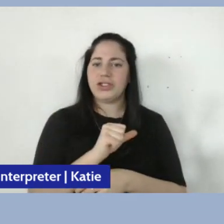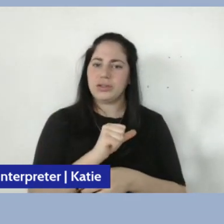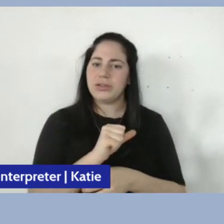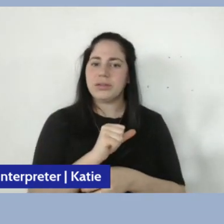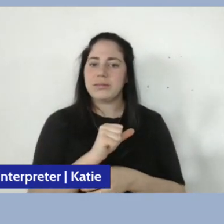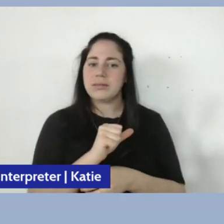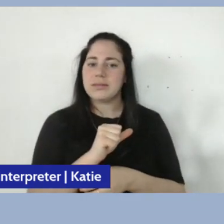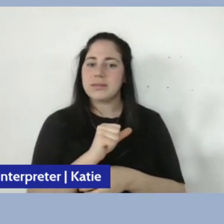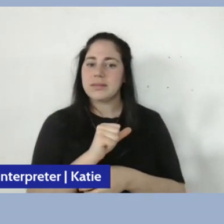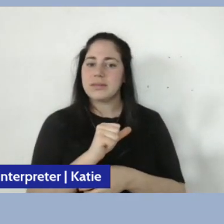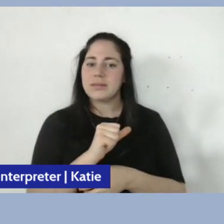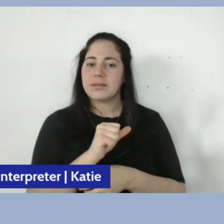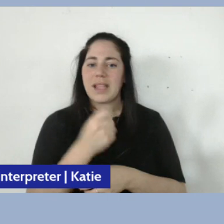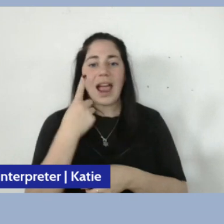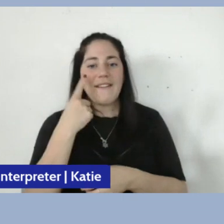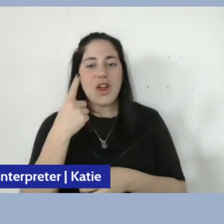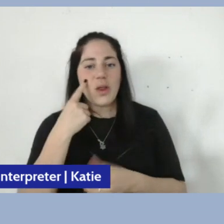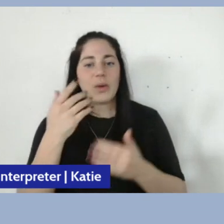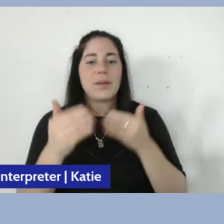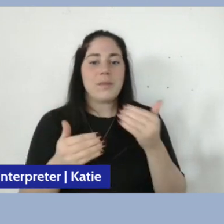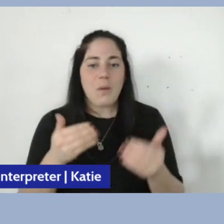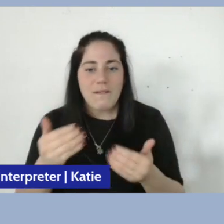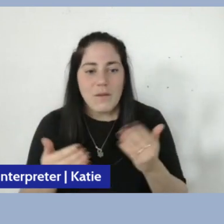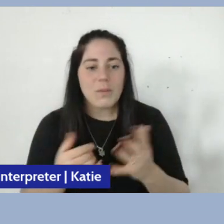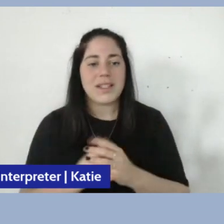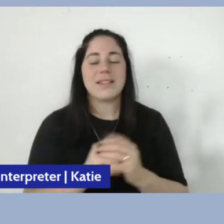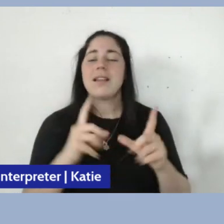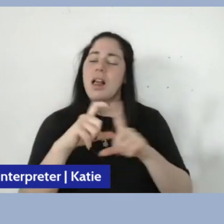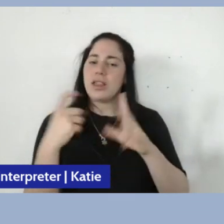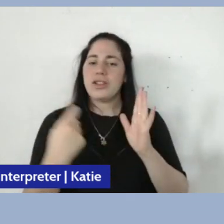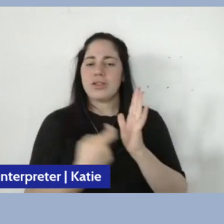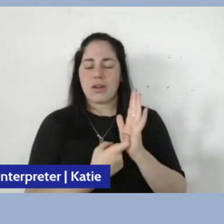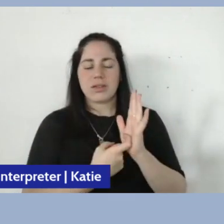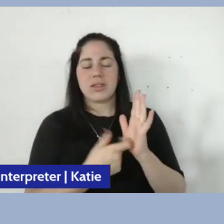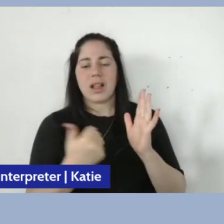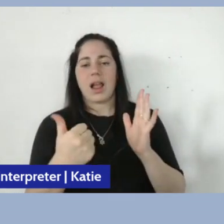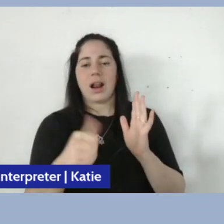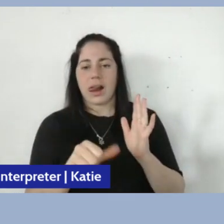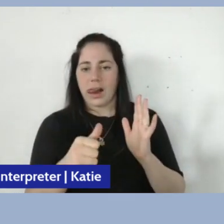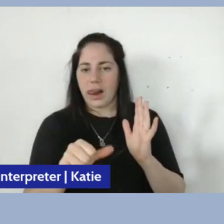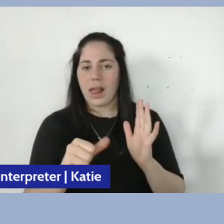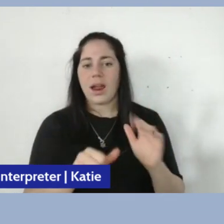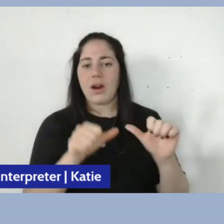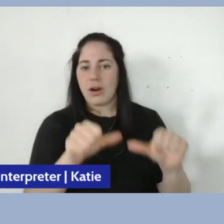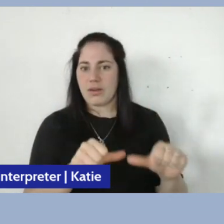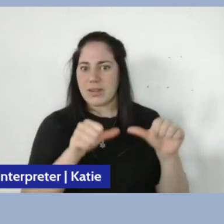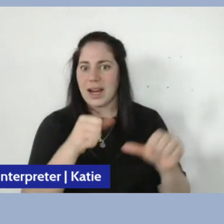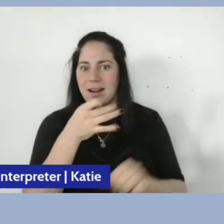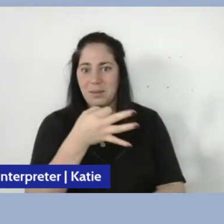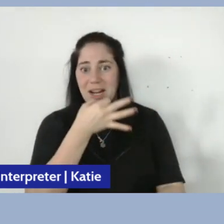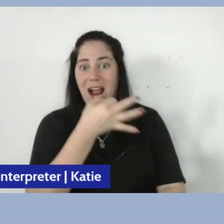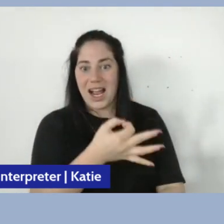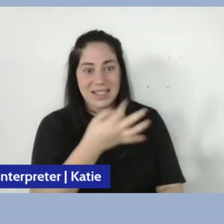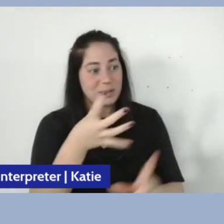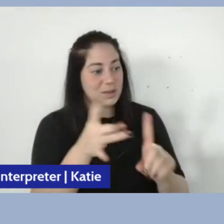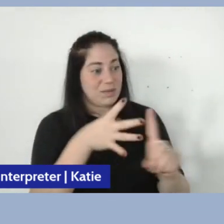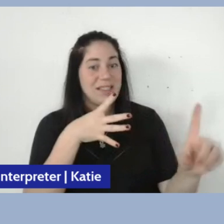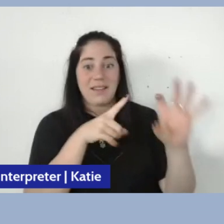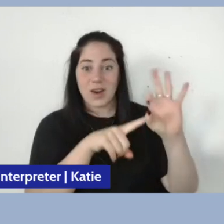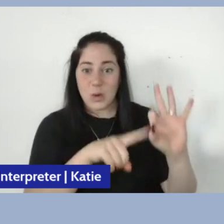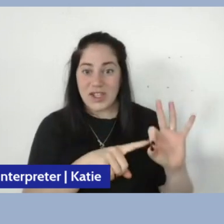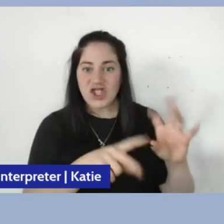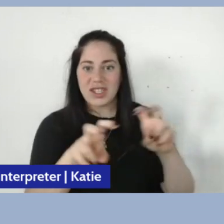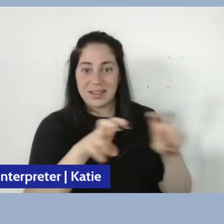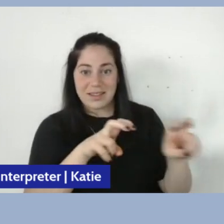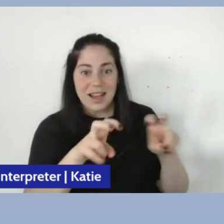before the person's performance. The clinician is looking to see, okay, I'm going to ask a person a particular set of questions or tasks, and I want to see